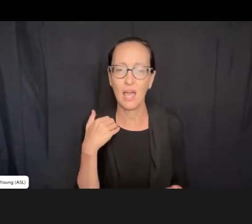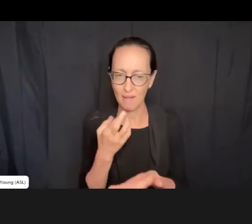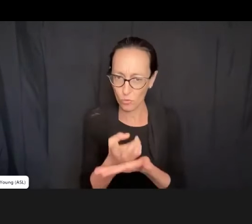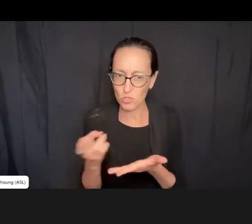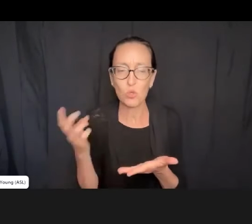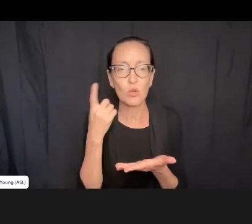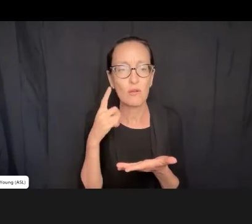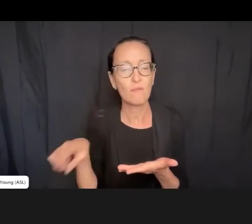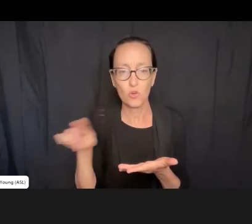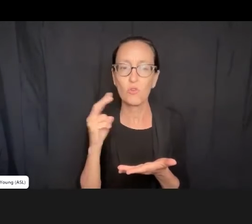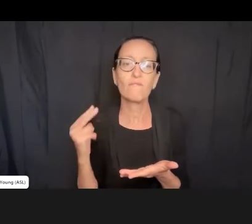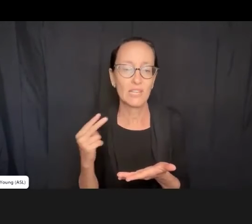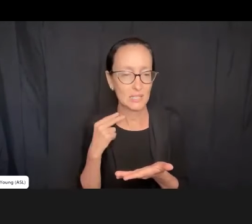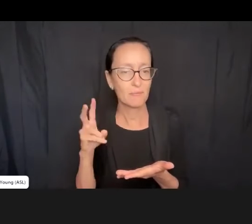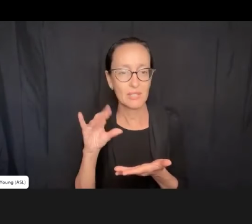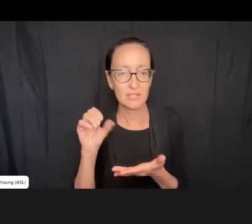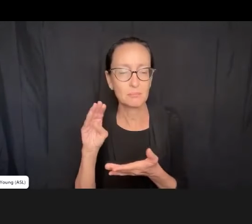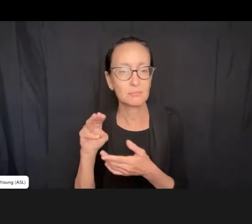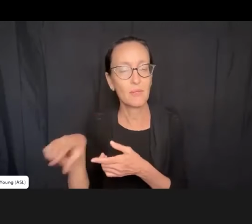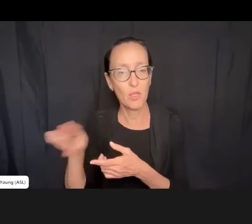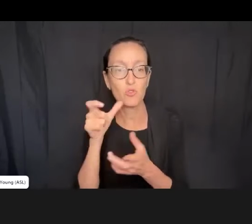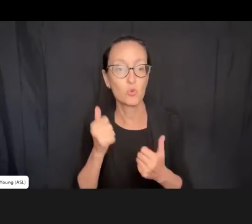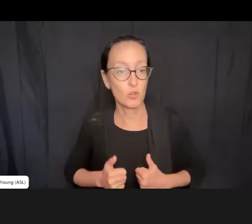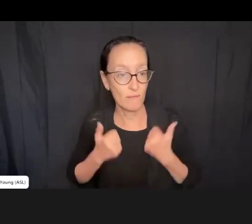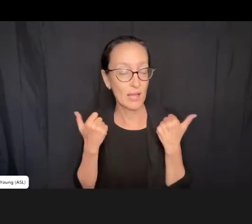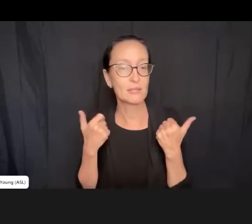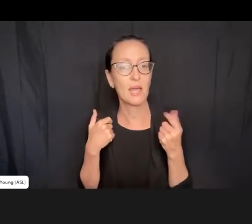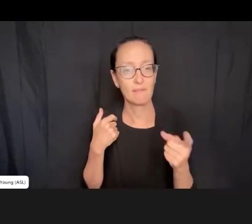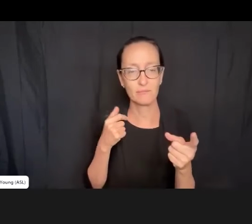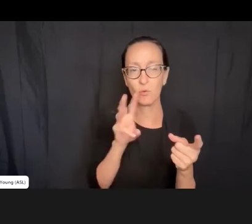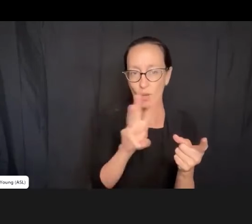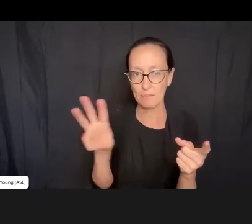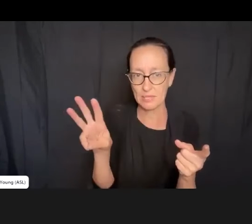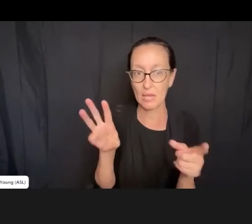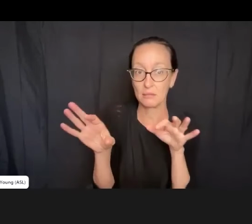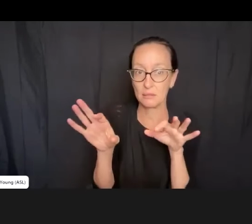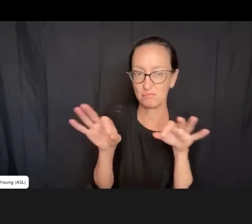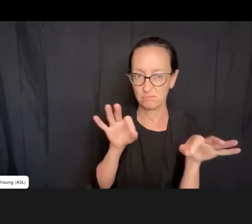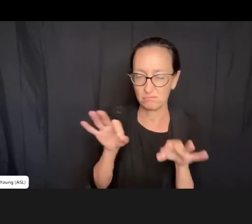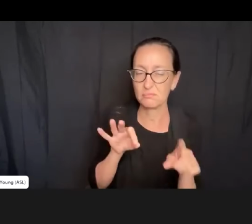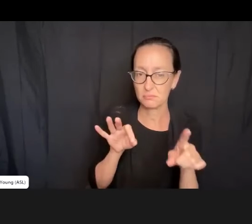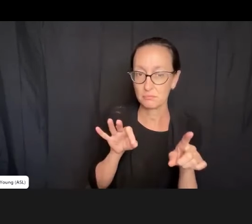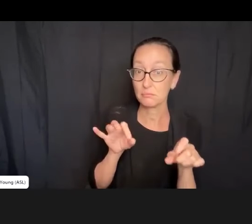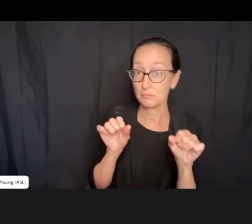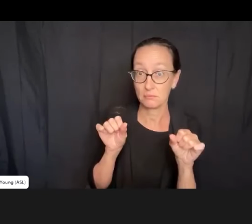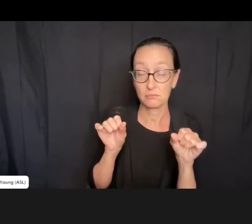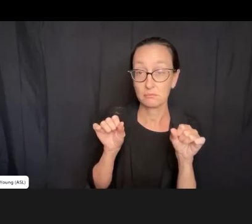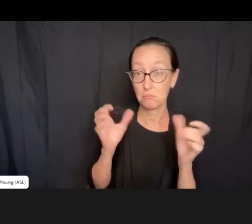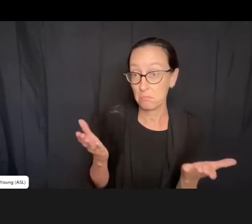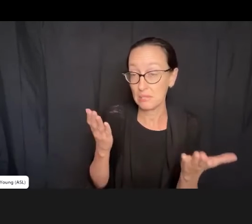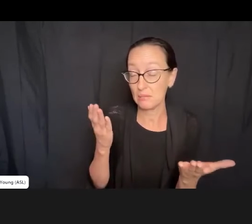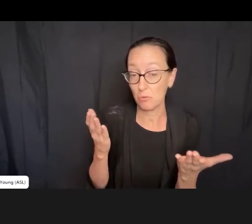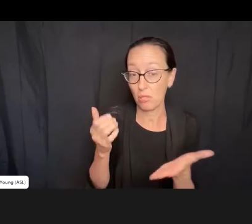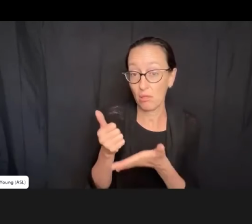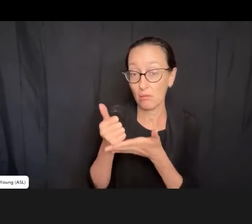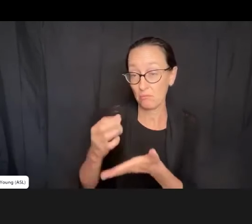have our virtual resiliency center at massviolence.help that talks through a number of concepts that can be potentially useful